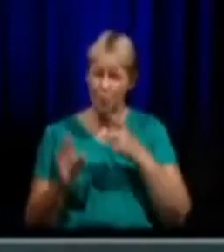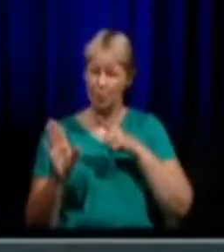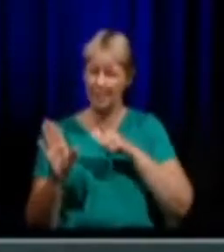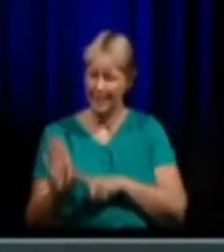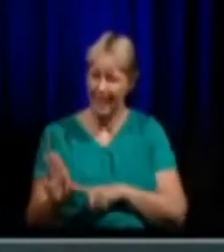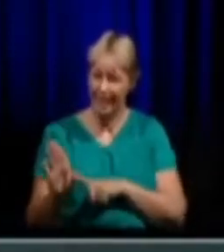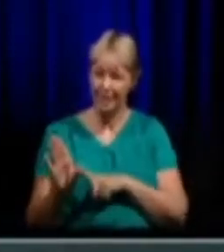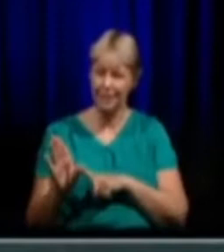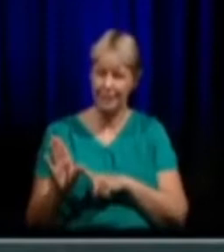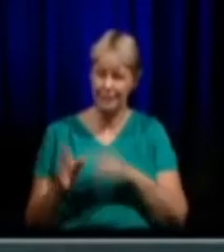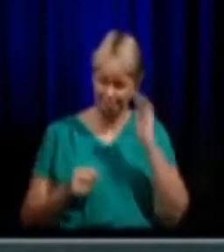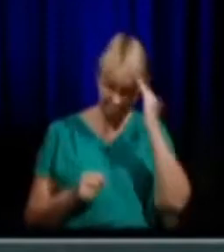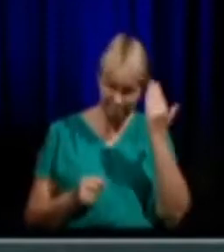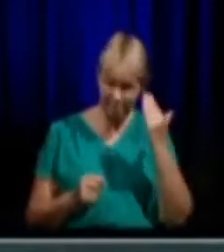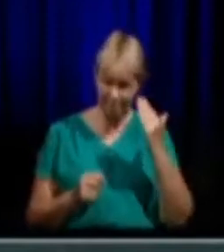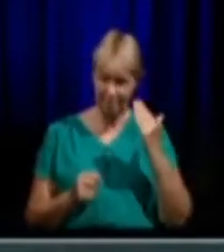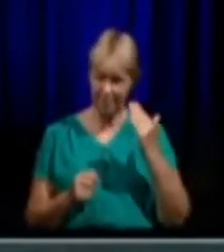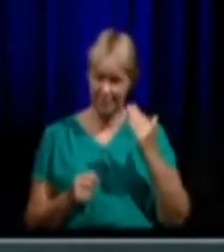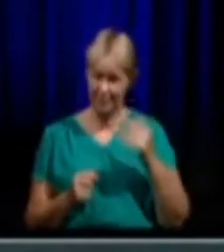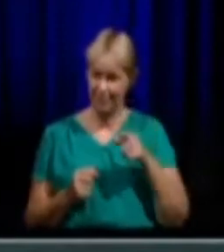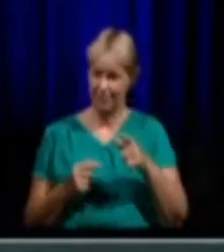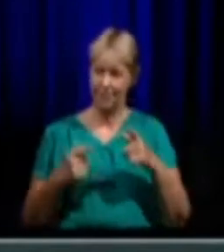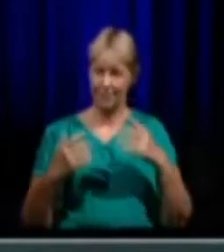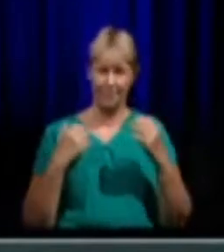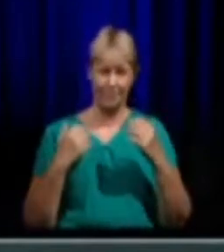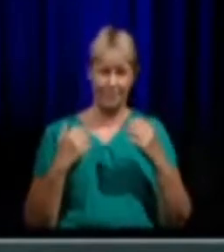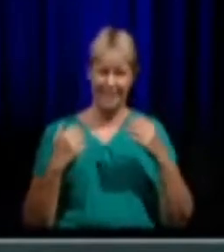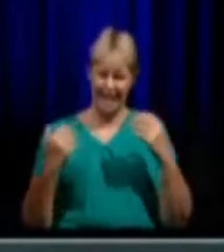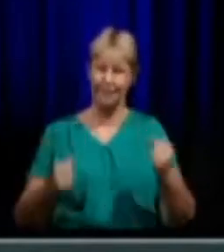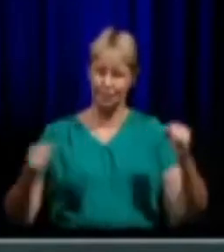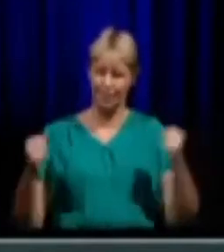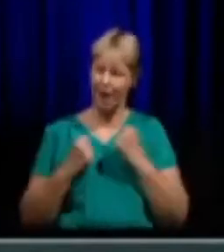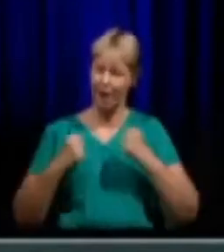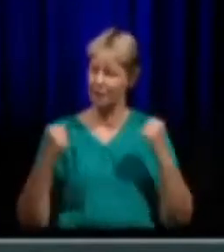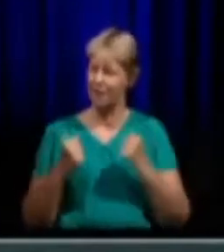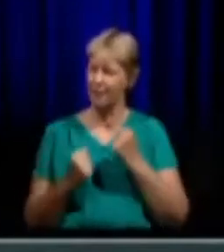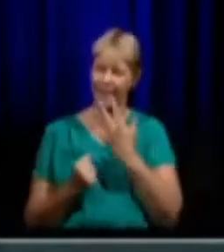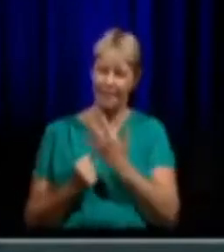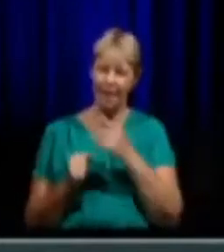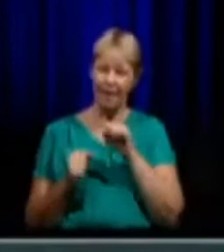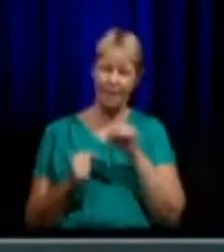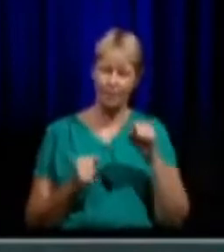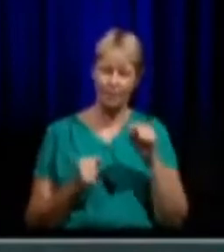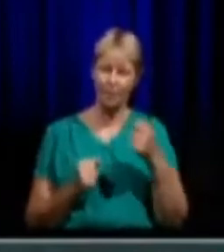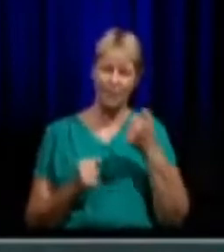2 years of working out 5 to 6 times a week. That's what we're doing. And We have had it for 6 months and haven't